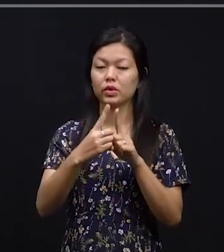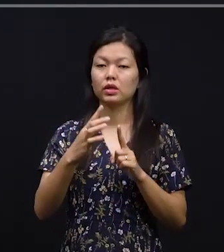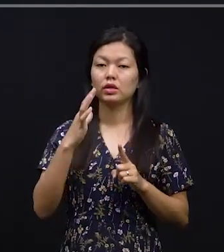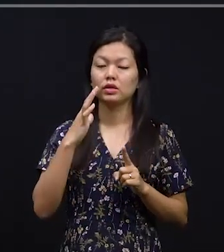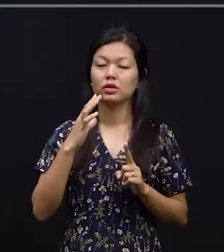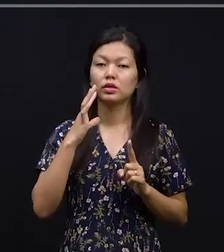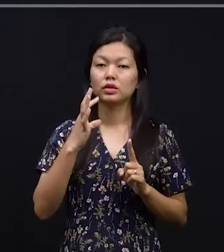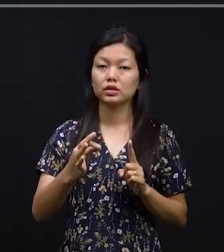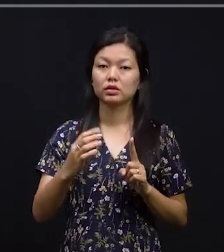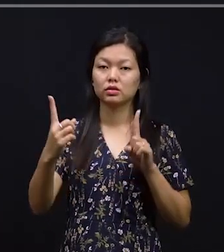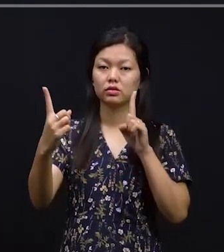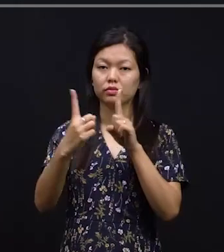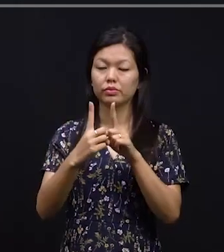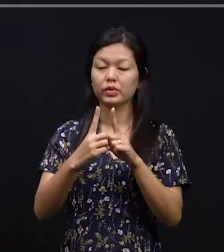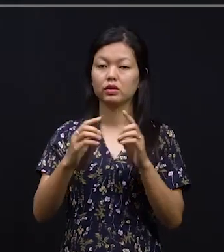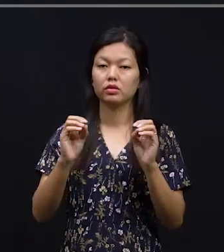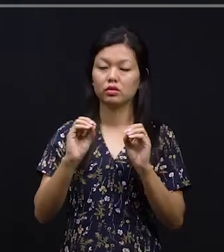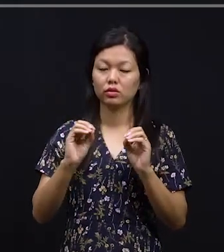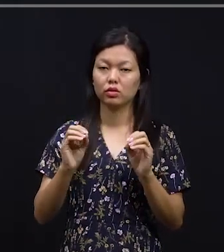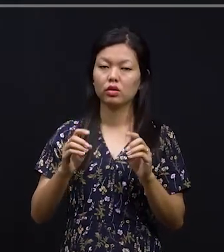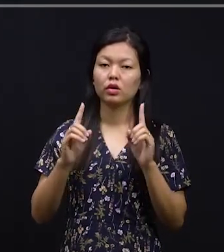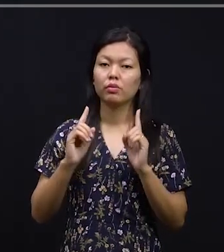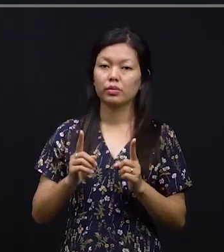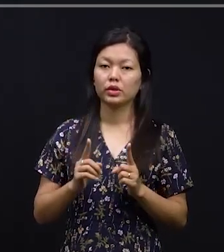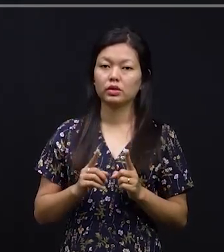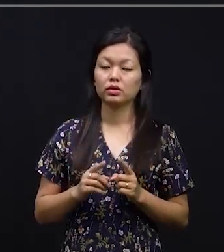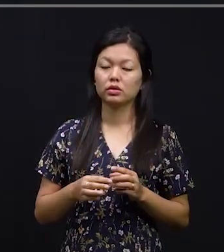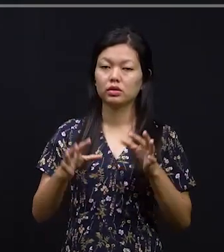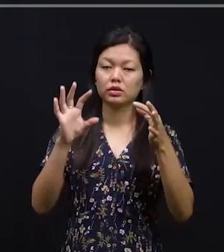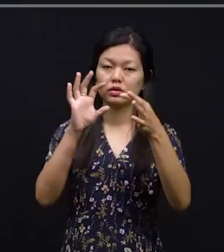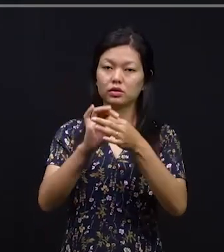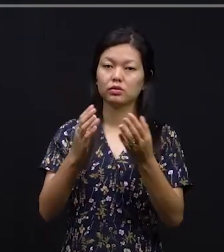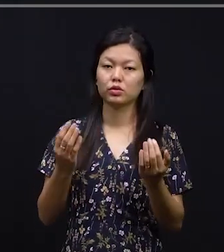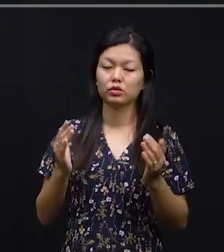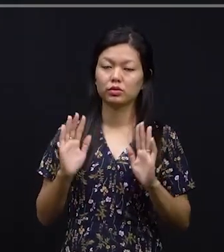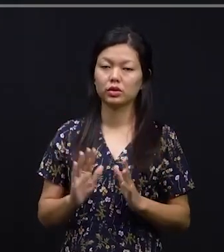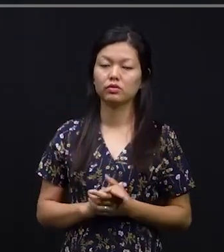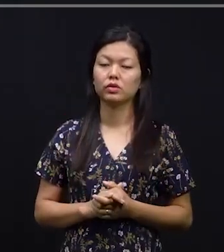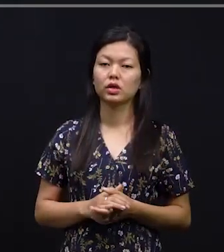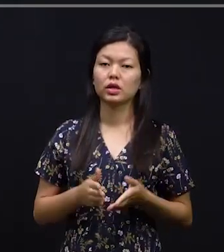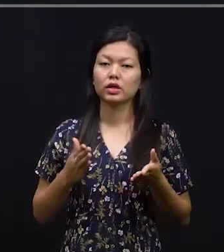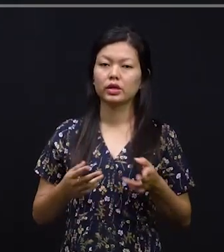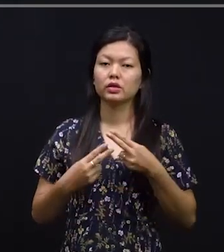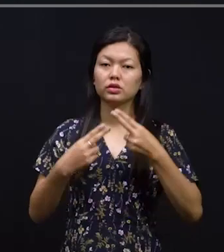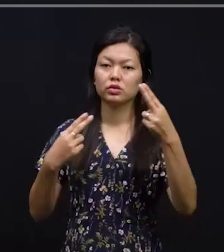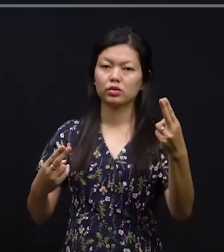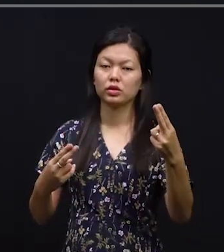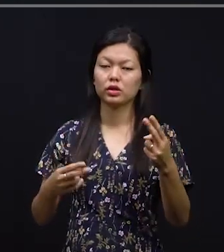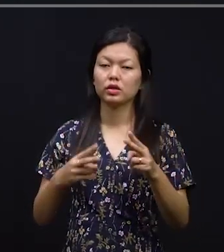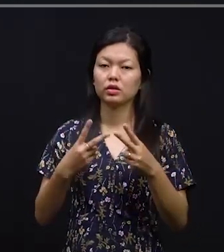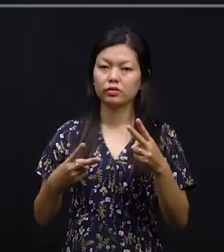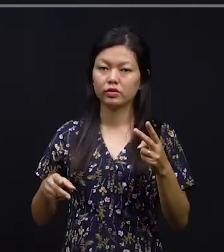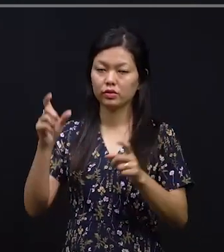different forms, and you will also find that all these kind of people are there even today in our present society.